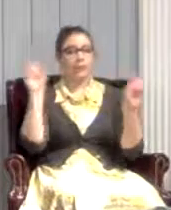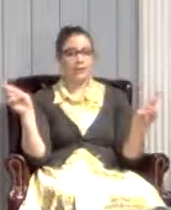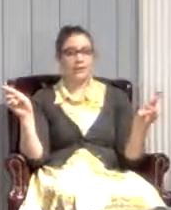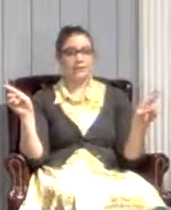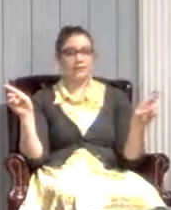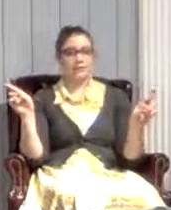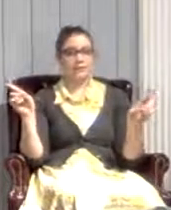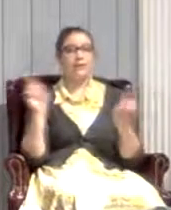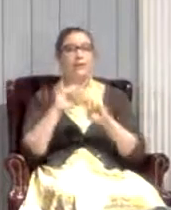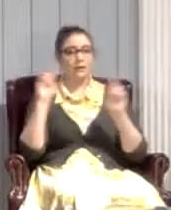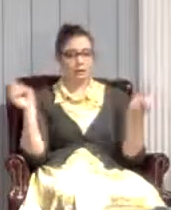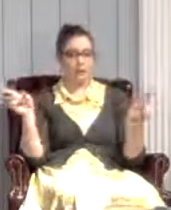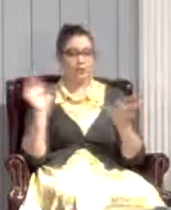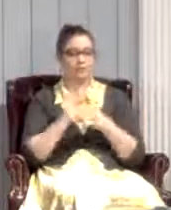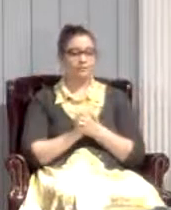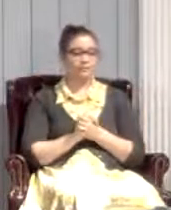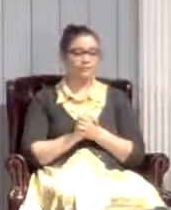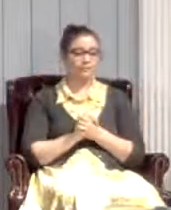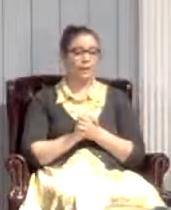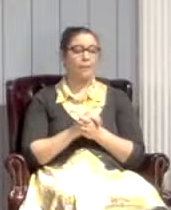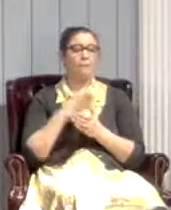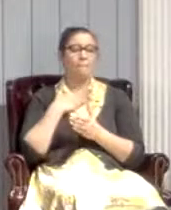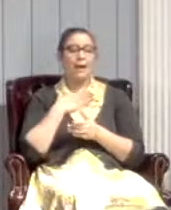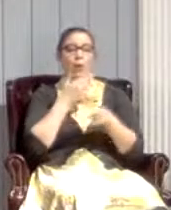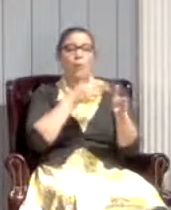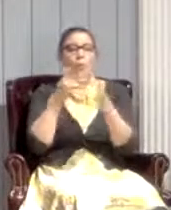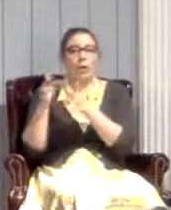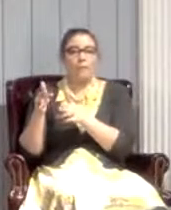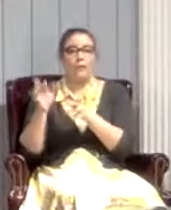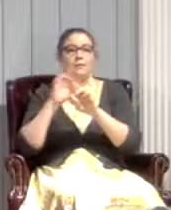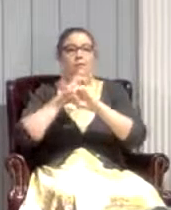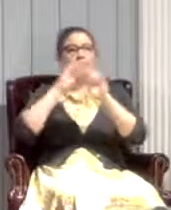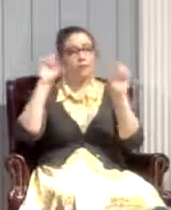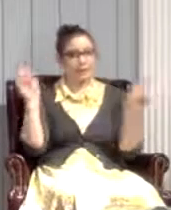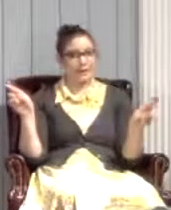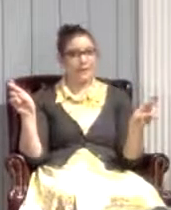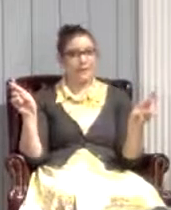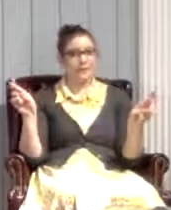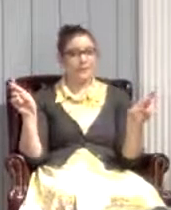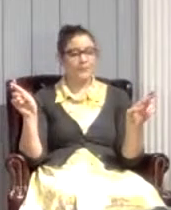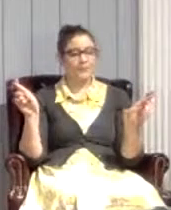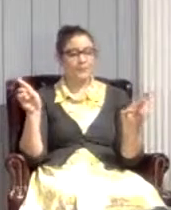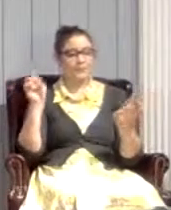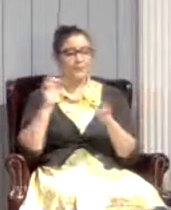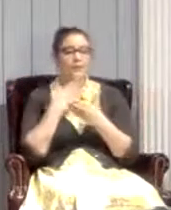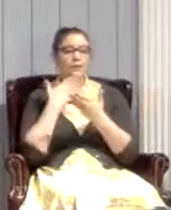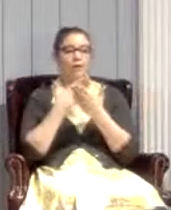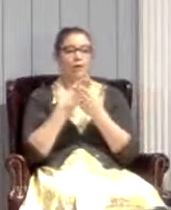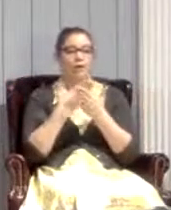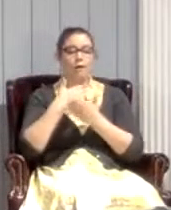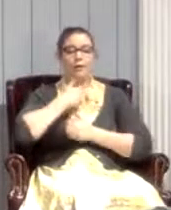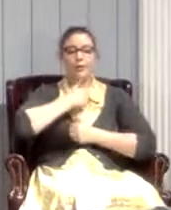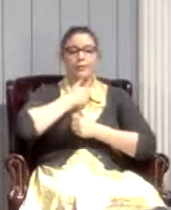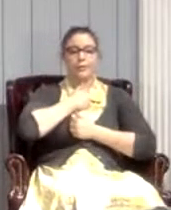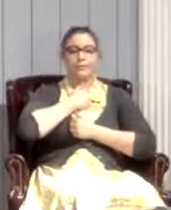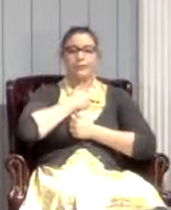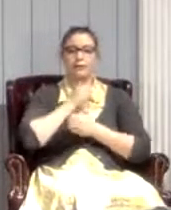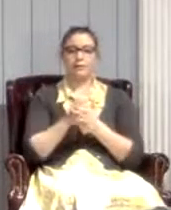My weapons are ready. My weapons are ready. A good military